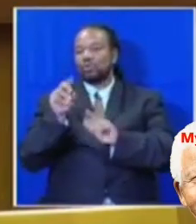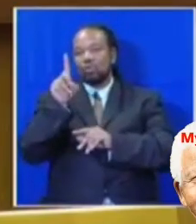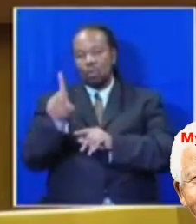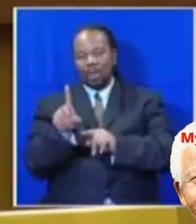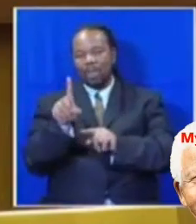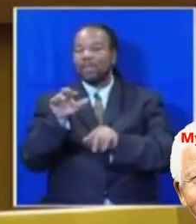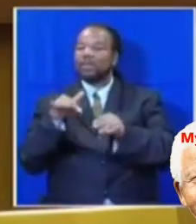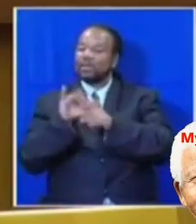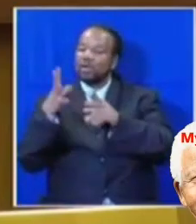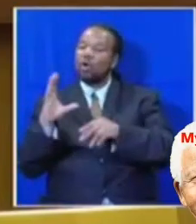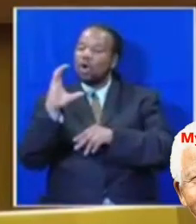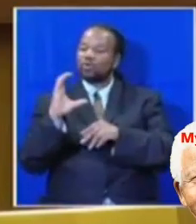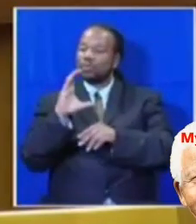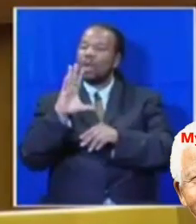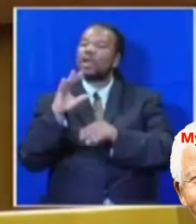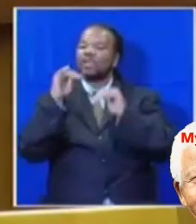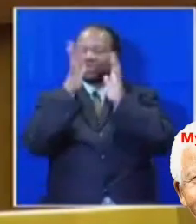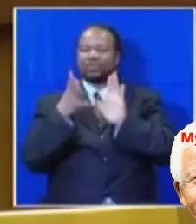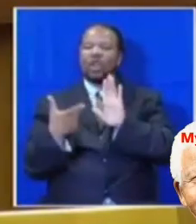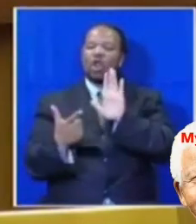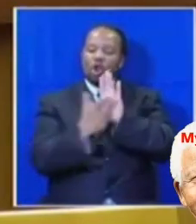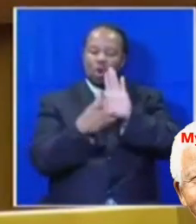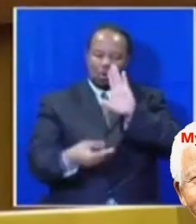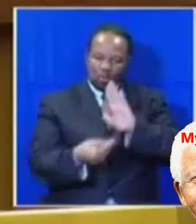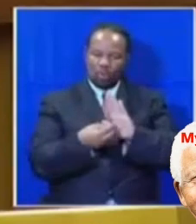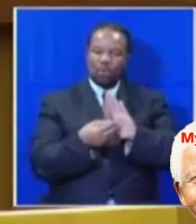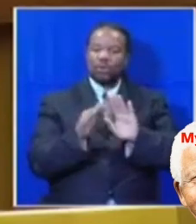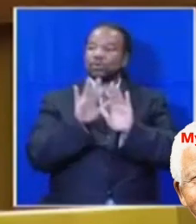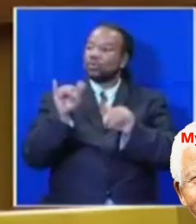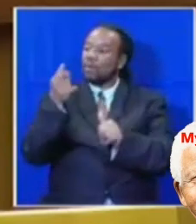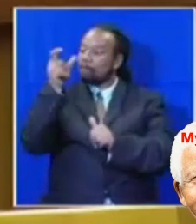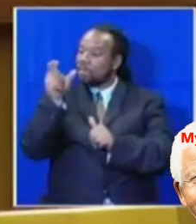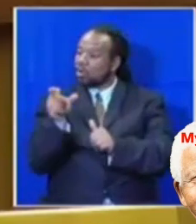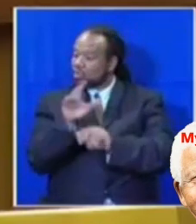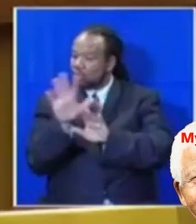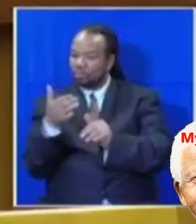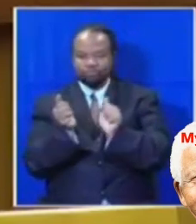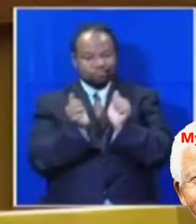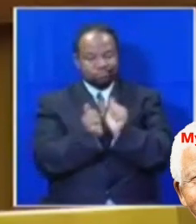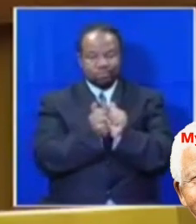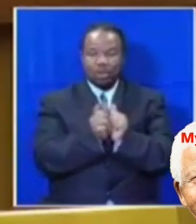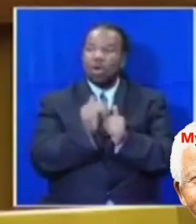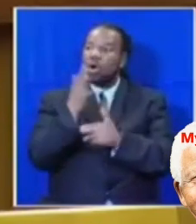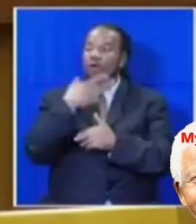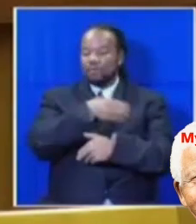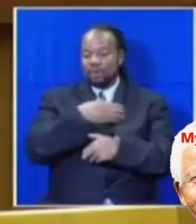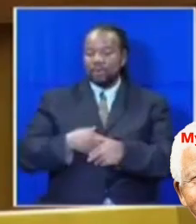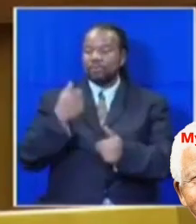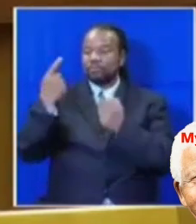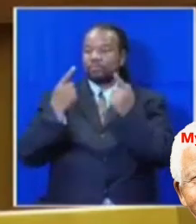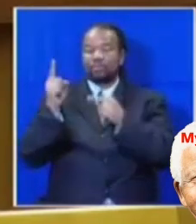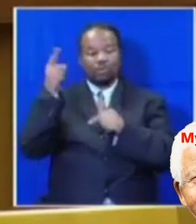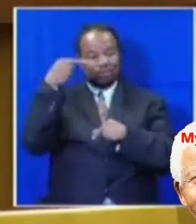the customary international law rule pertaining to immunities of sitting heads of state and government into the South